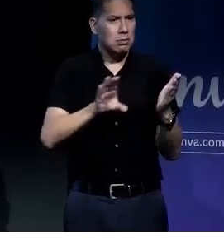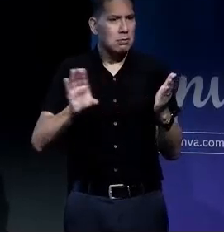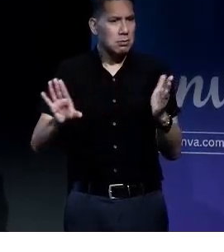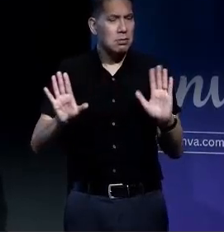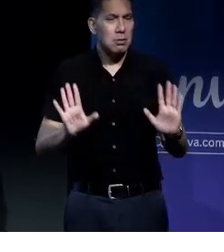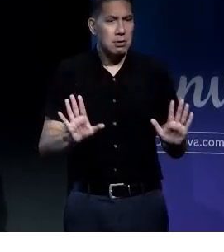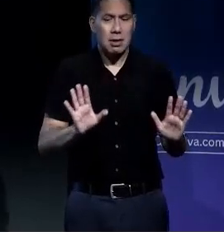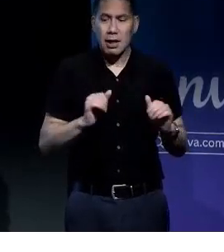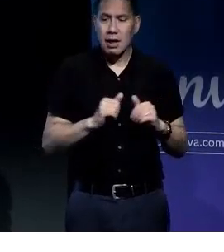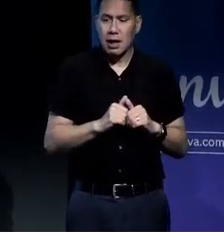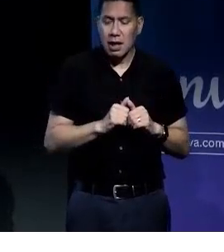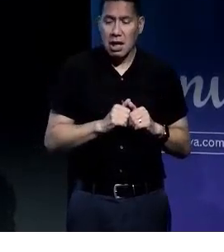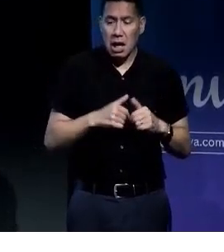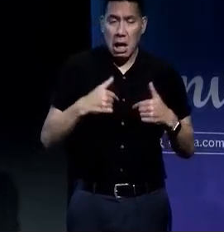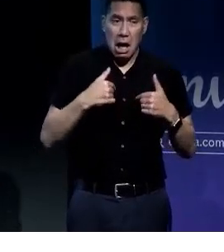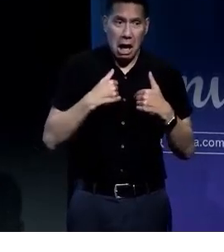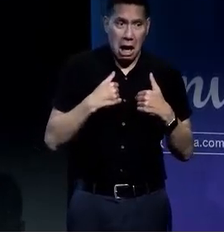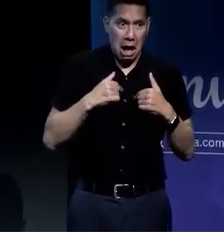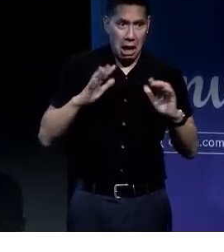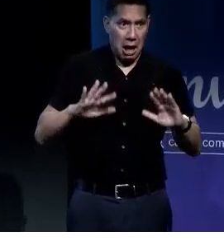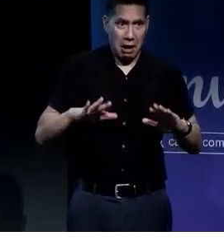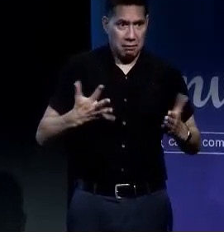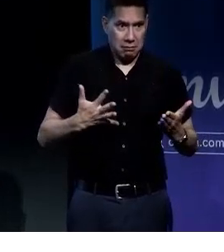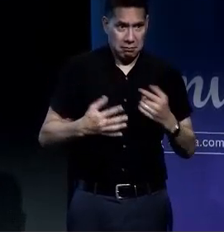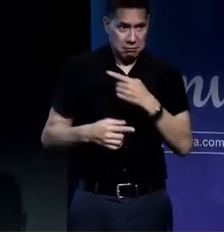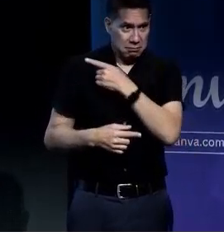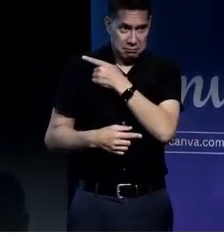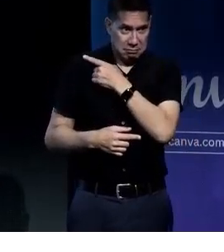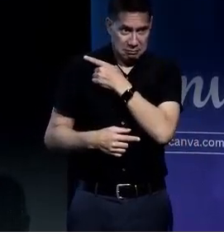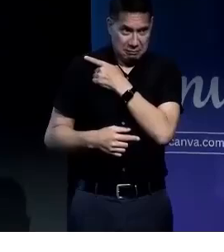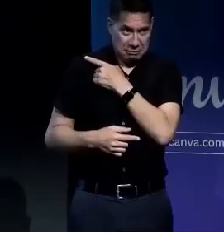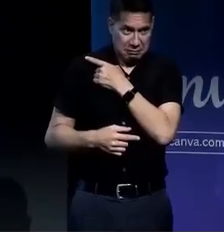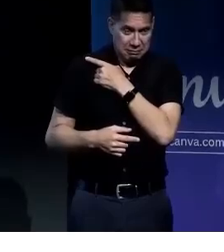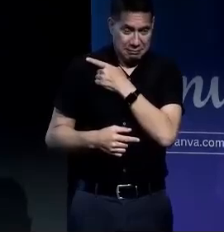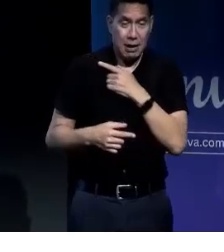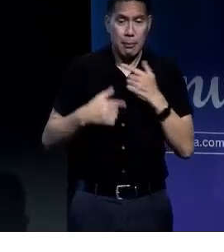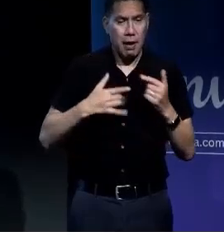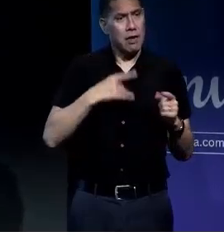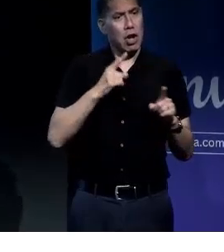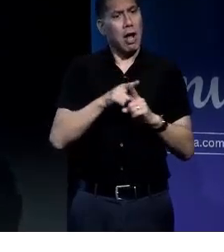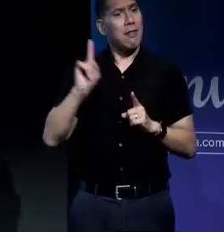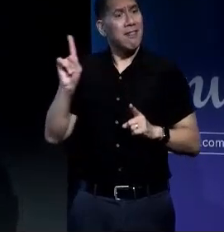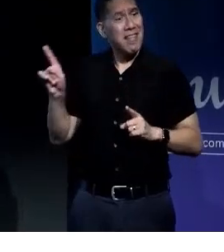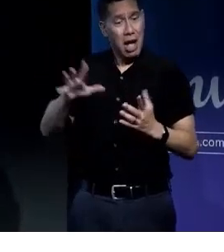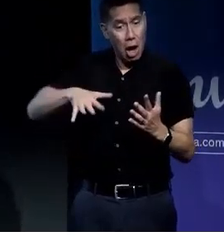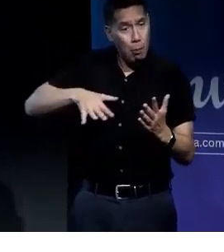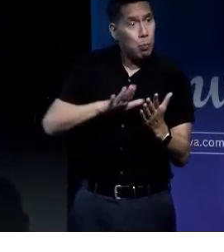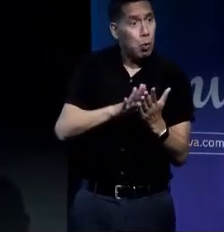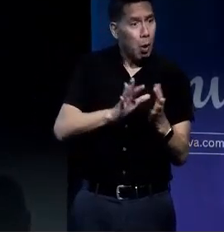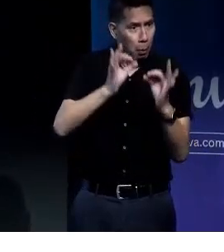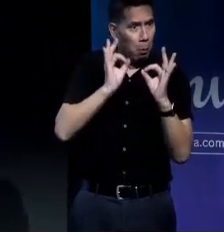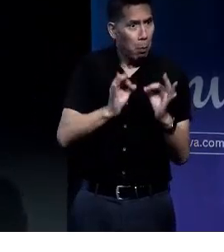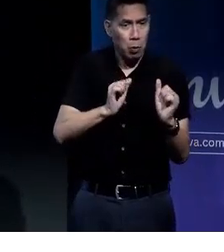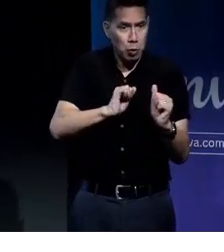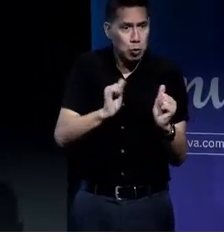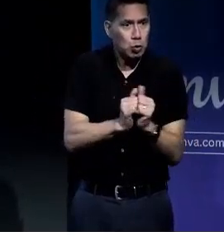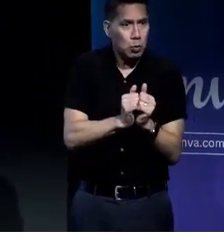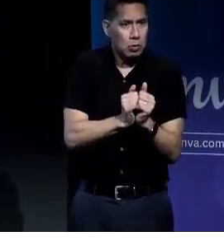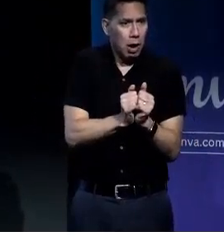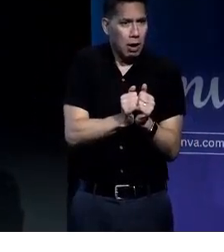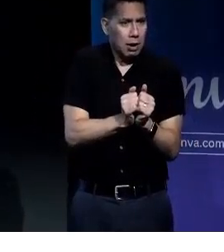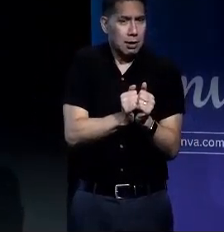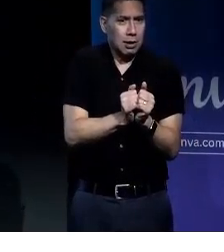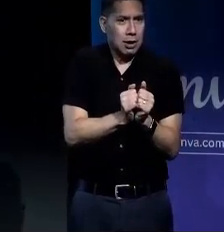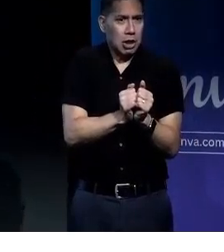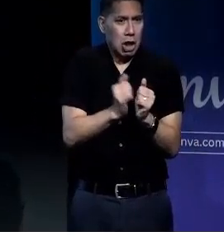And I haven't done this, but I feel like this approach might actually be quite good for alternate palettes like